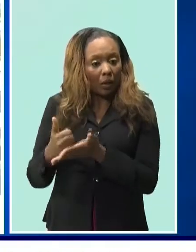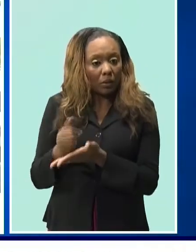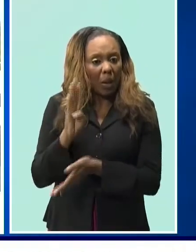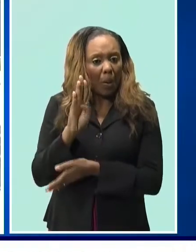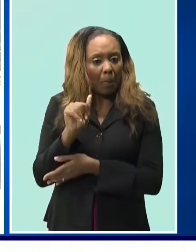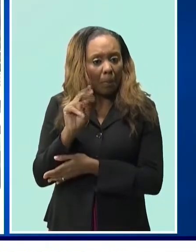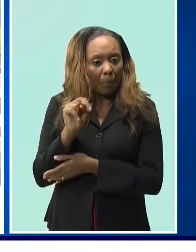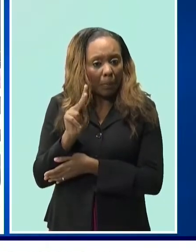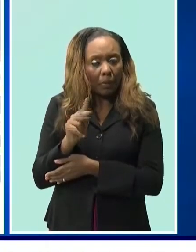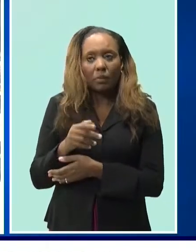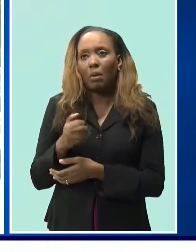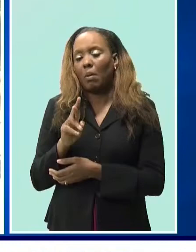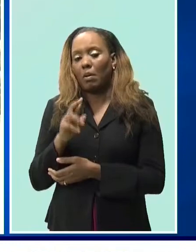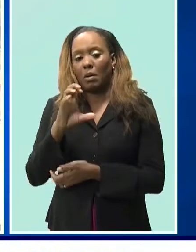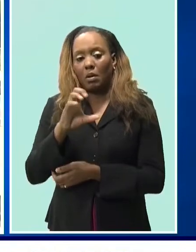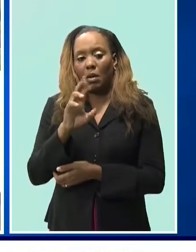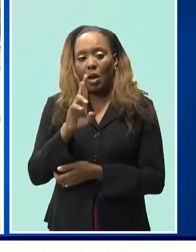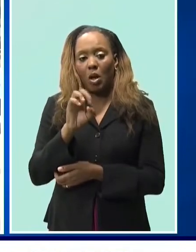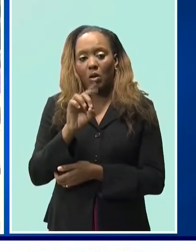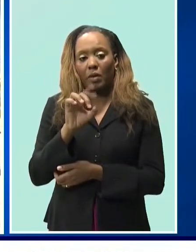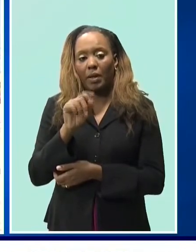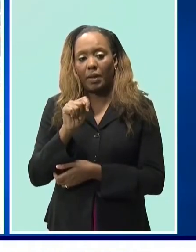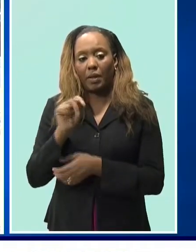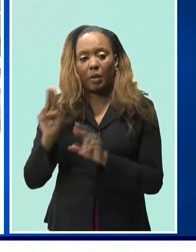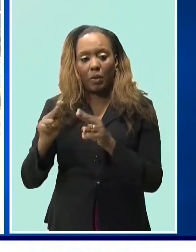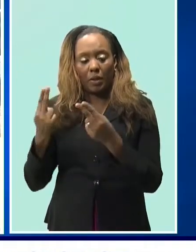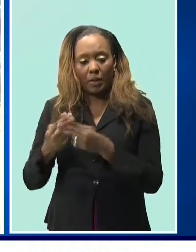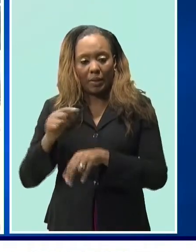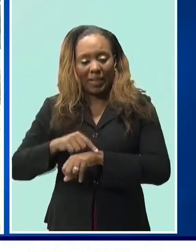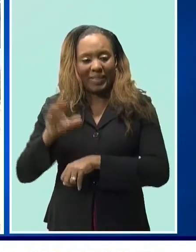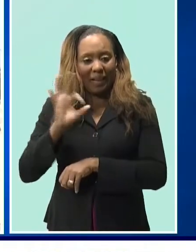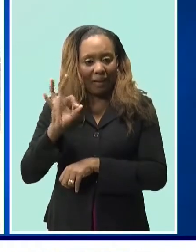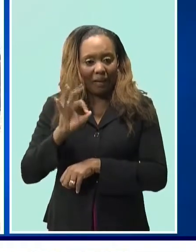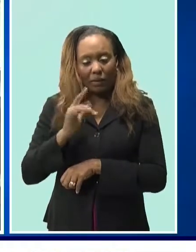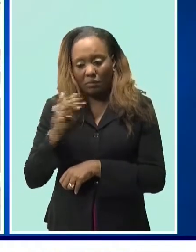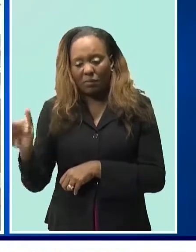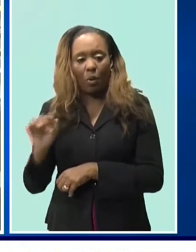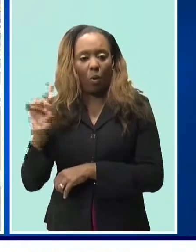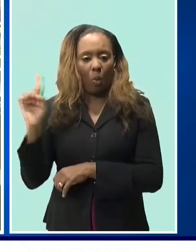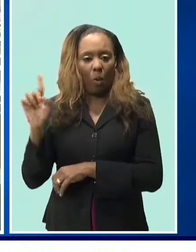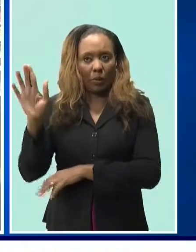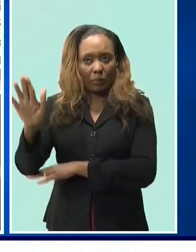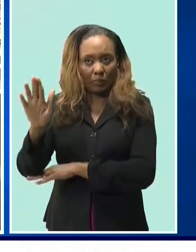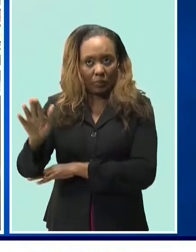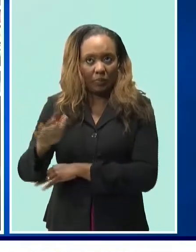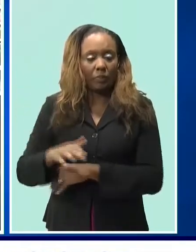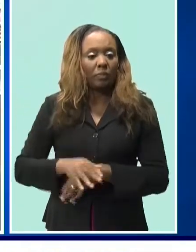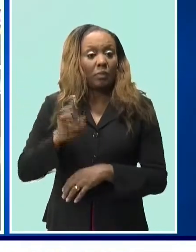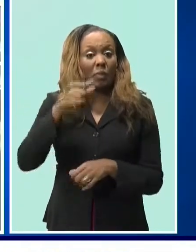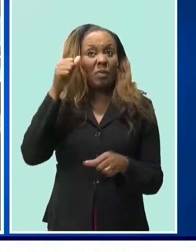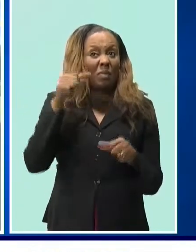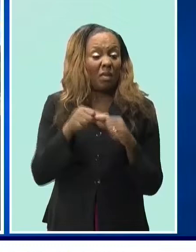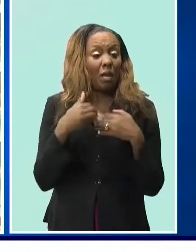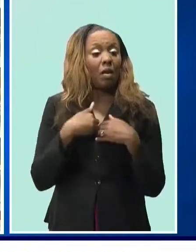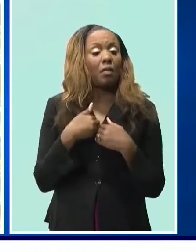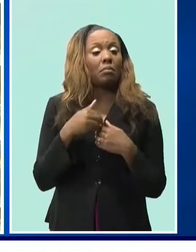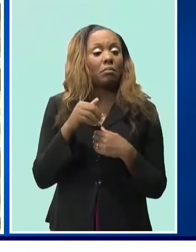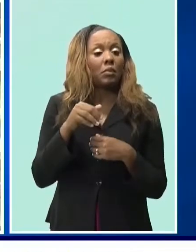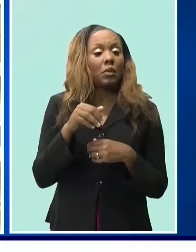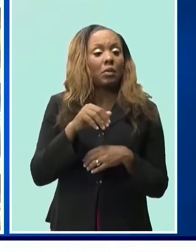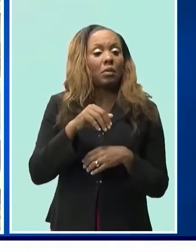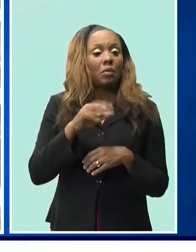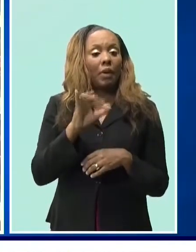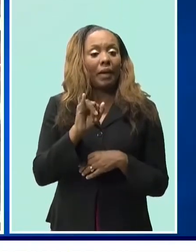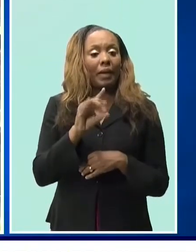and credit unions between 9 a.m. and 1 p.m. They are reminded to travel with their national